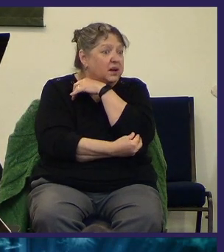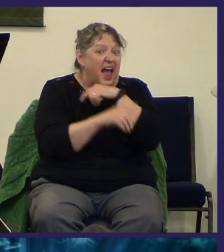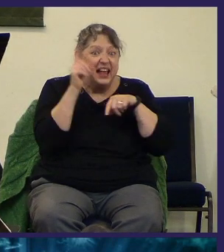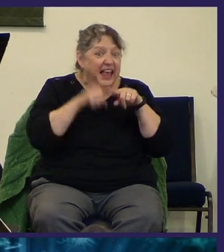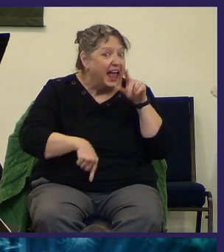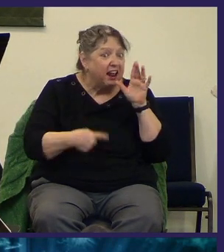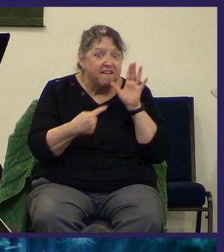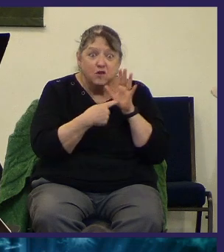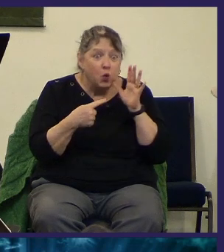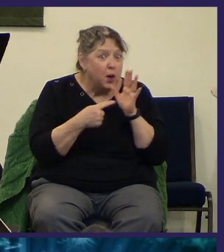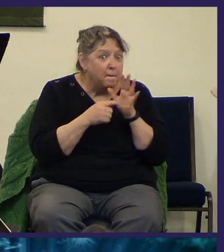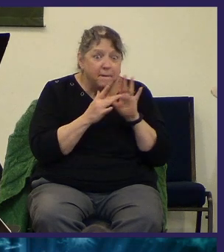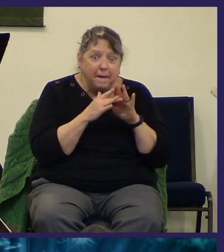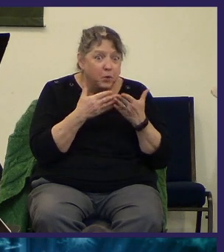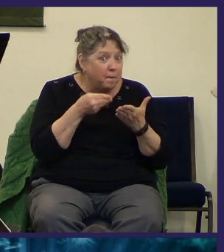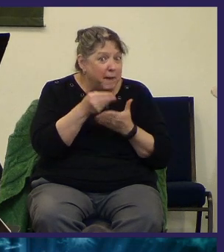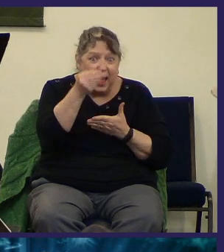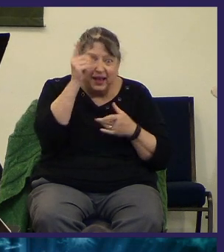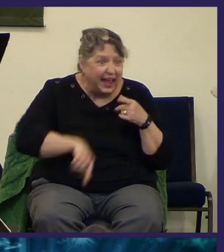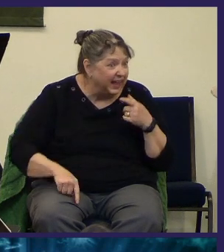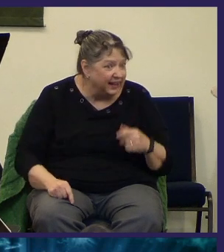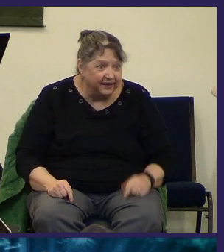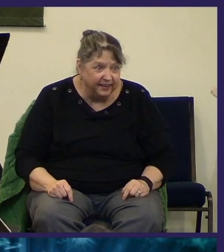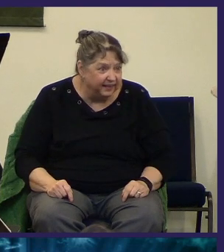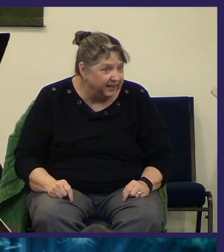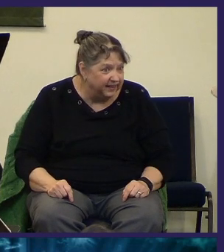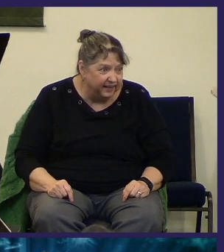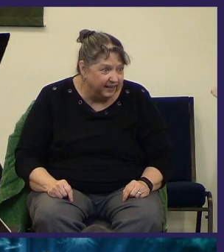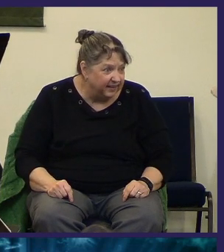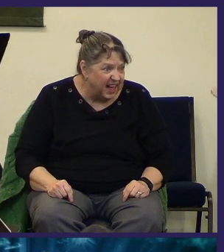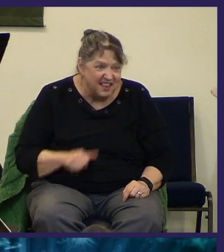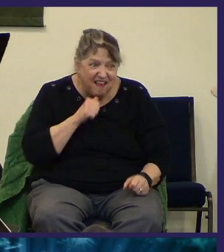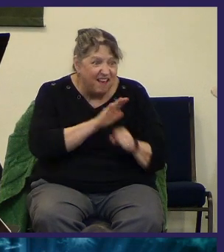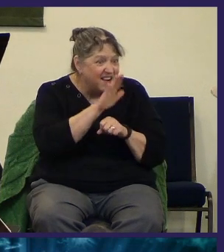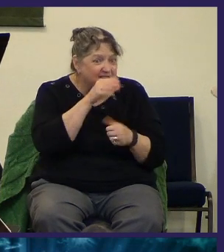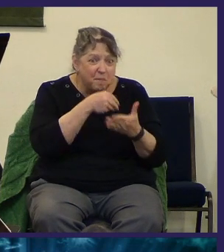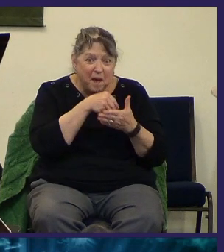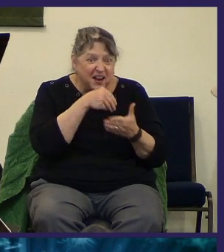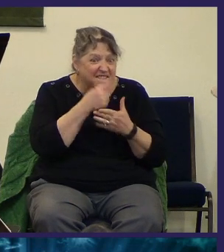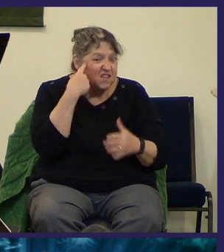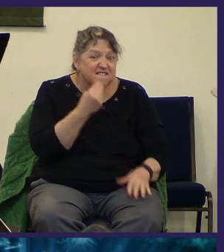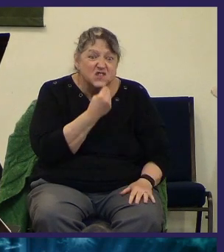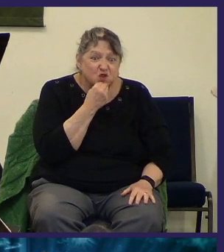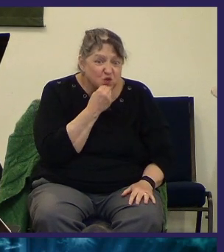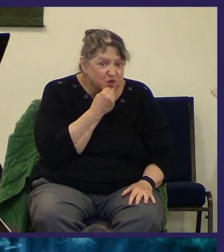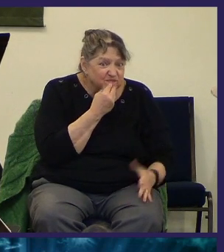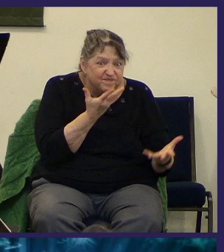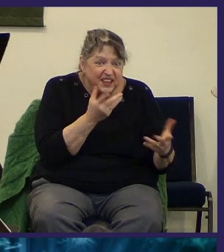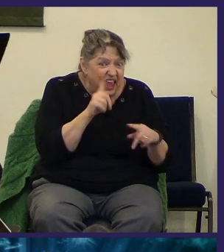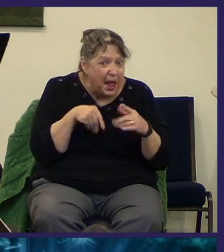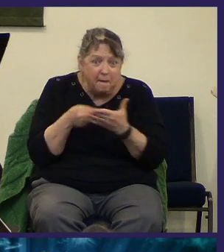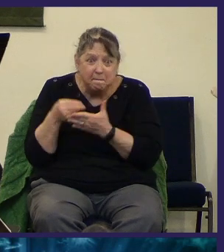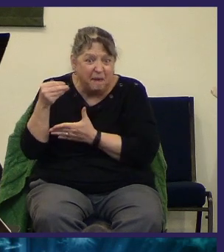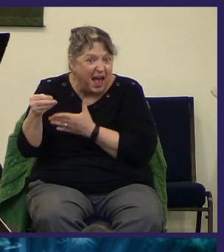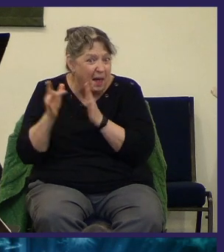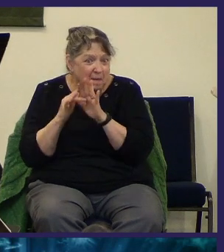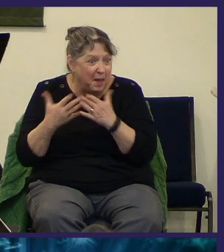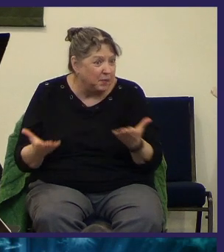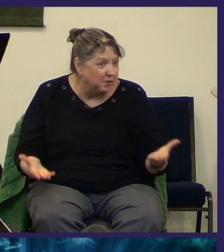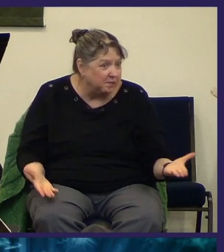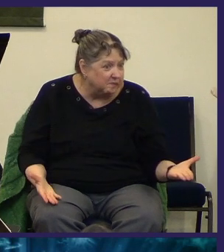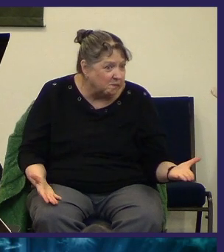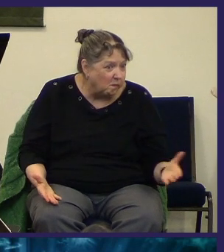meal to them they can't afford a bible so it means a lot more to some people than others one year